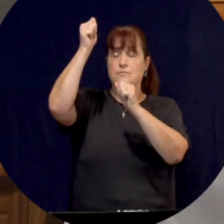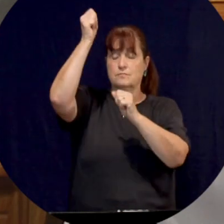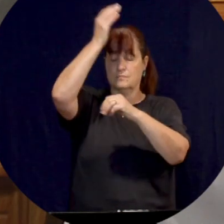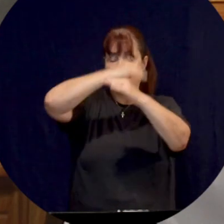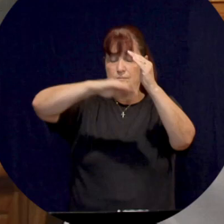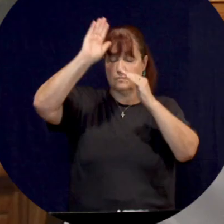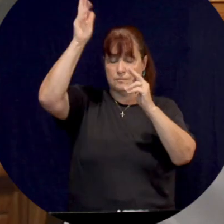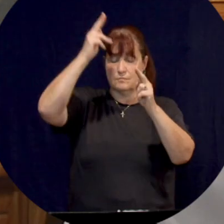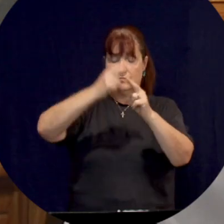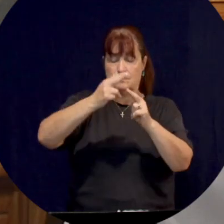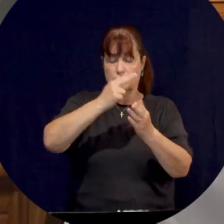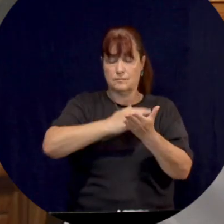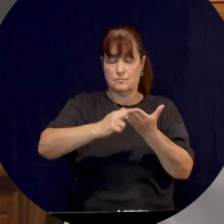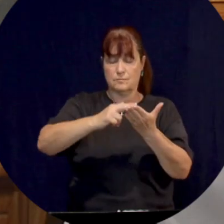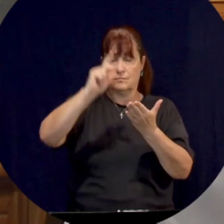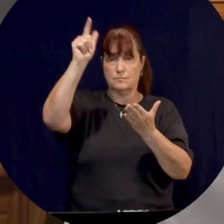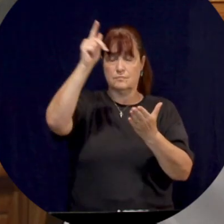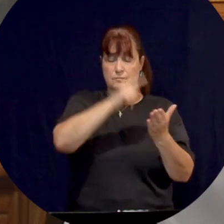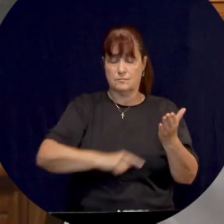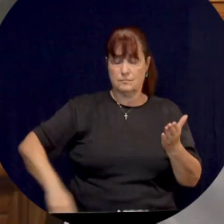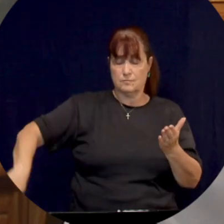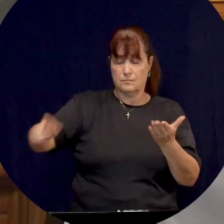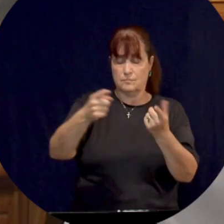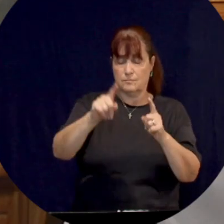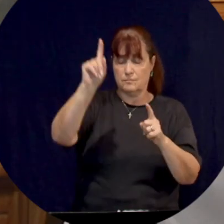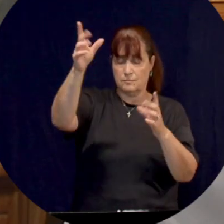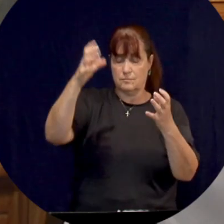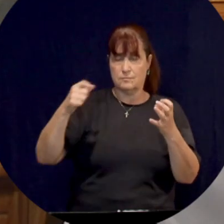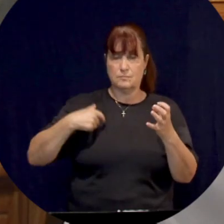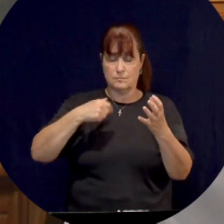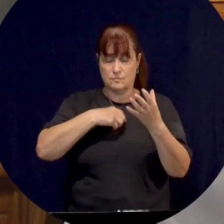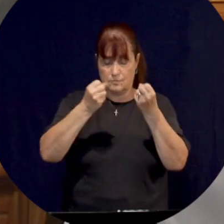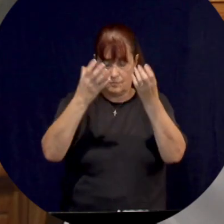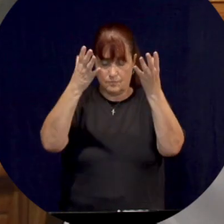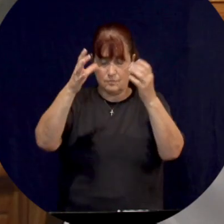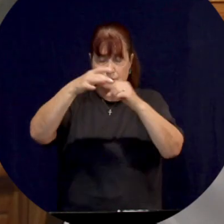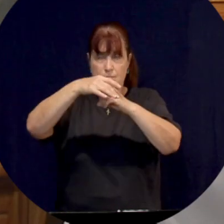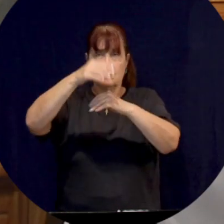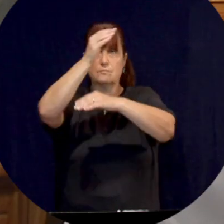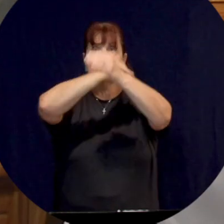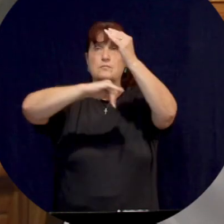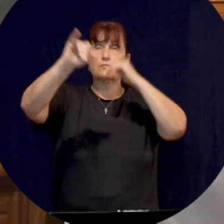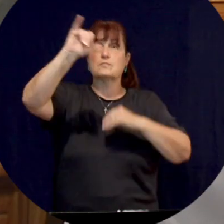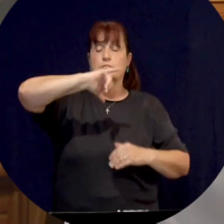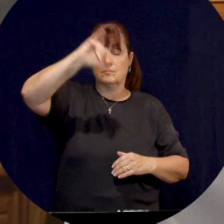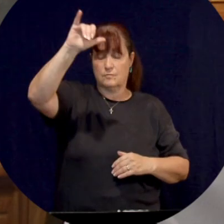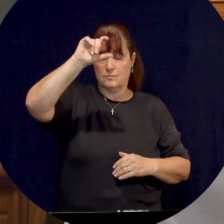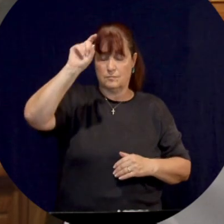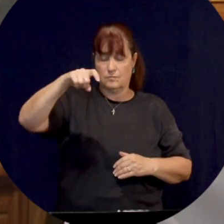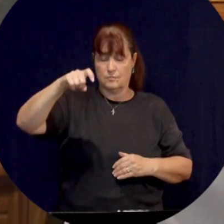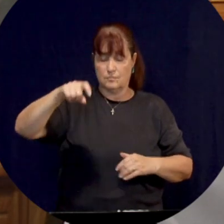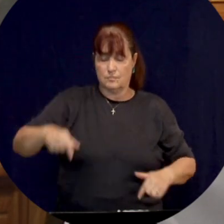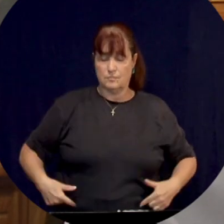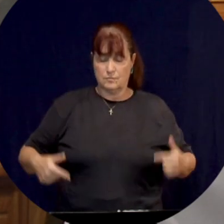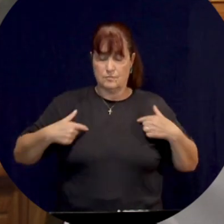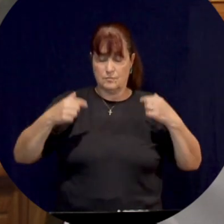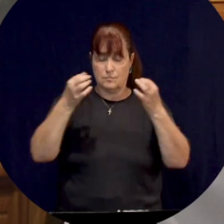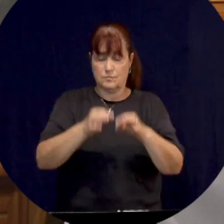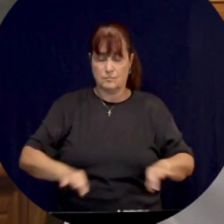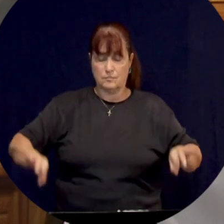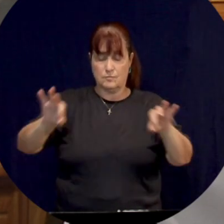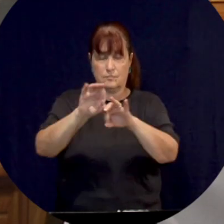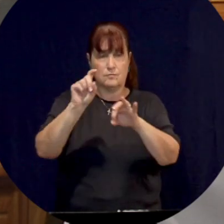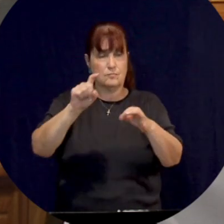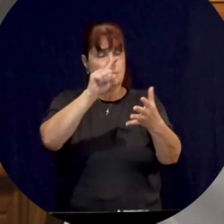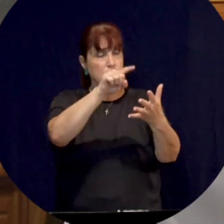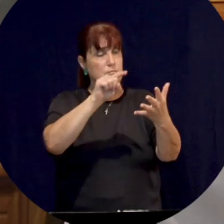heaven, hallowed be thy name. Thy kingdom come, thy will be done, on earth as it is in heaven.